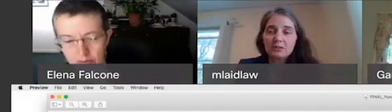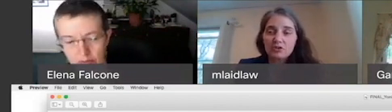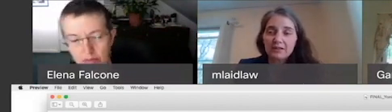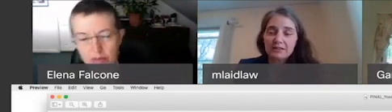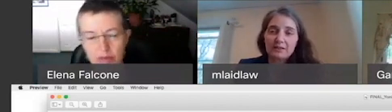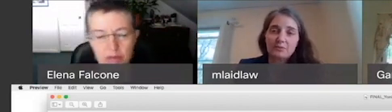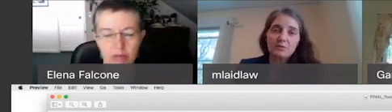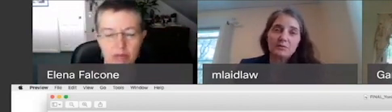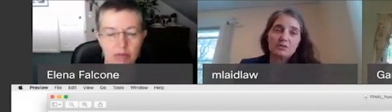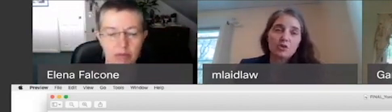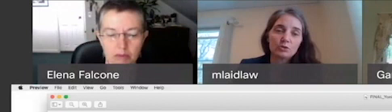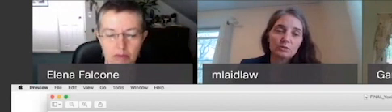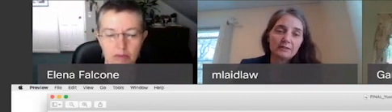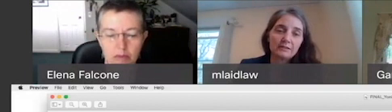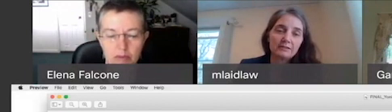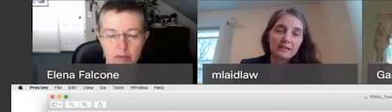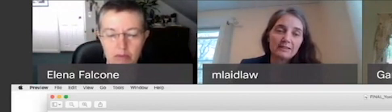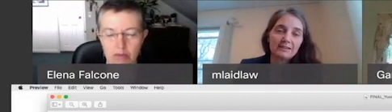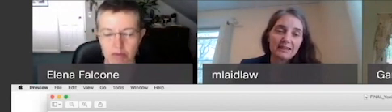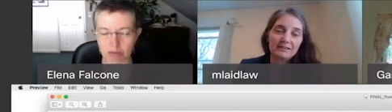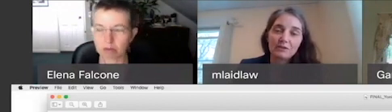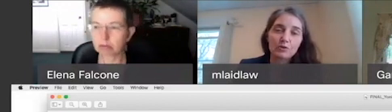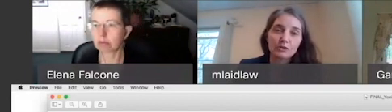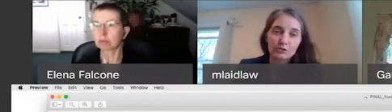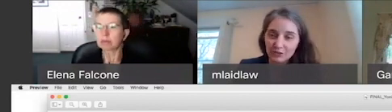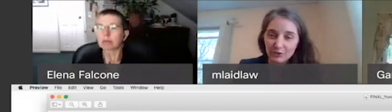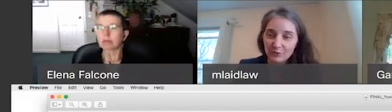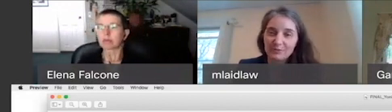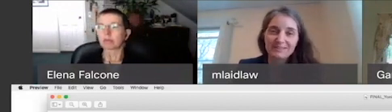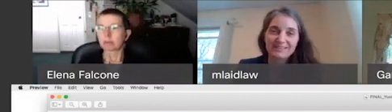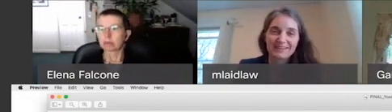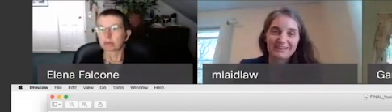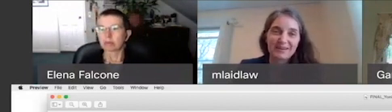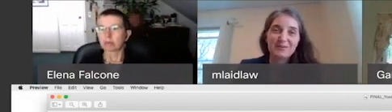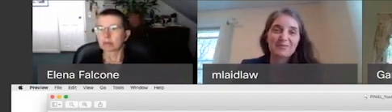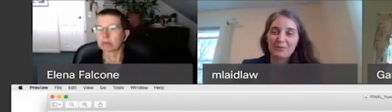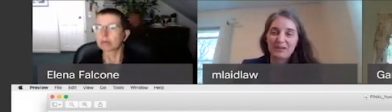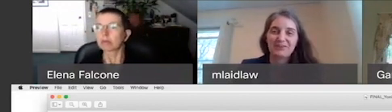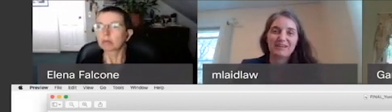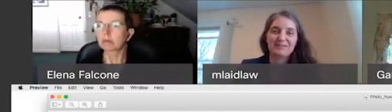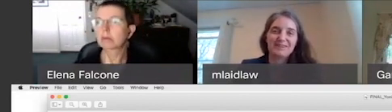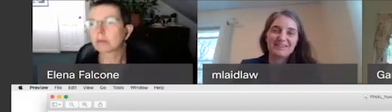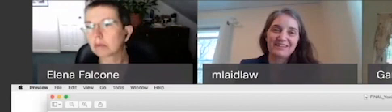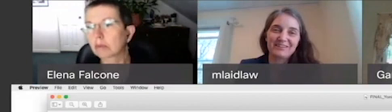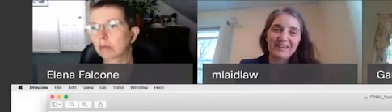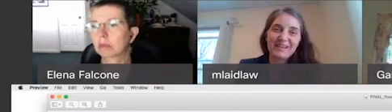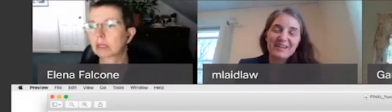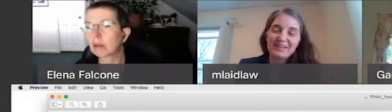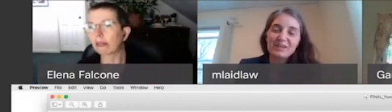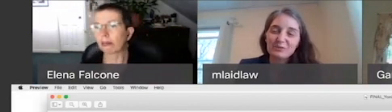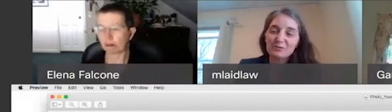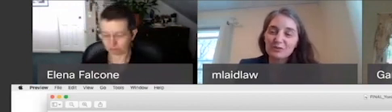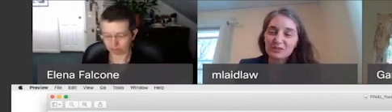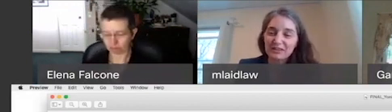really trying to get a room in the local nursing home center, and I won't even pick on anyone." You know,